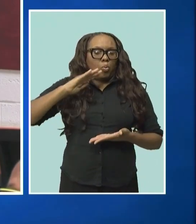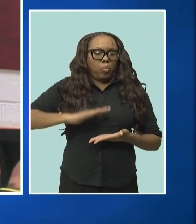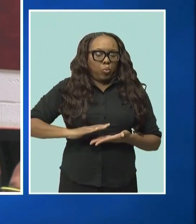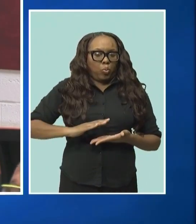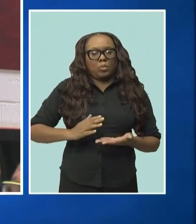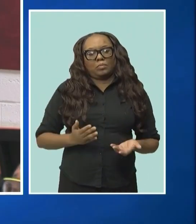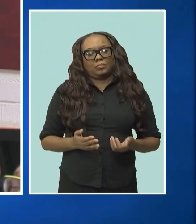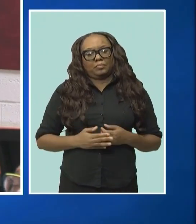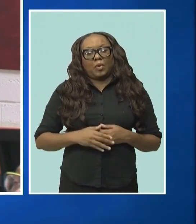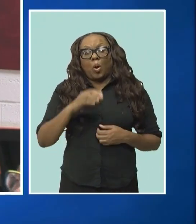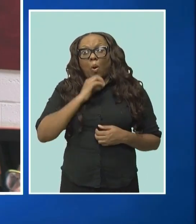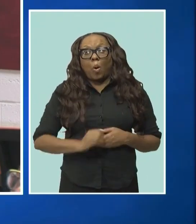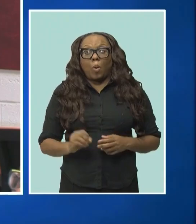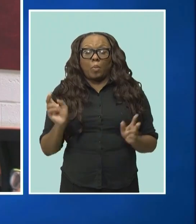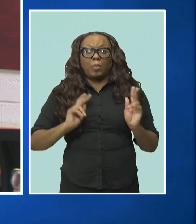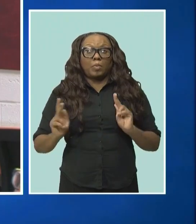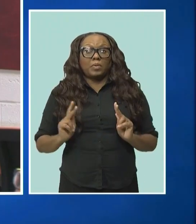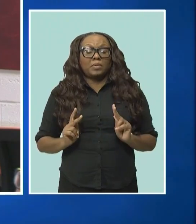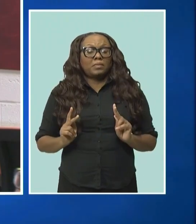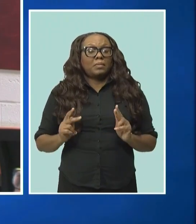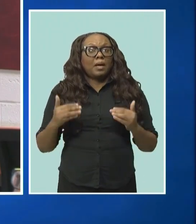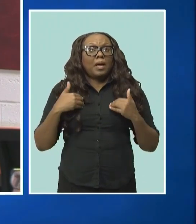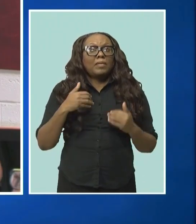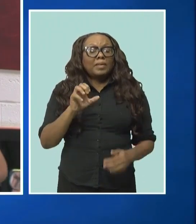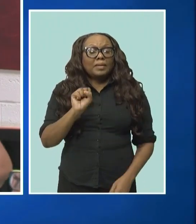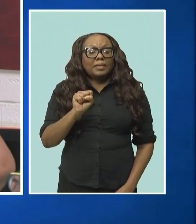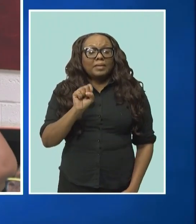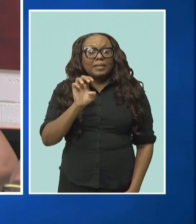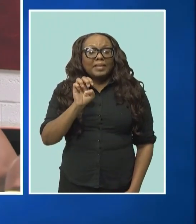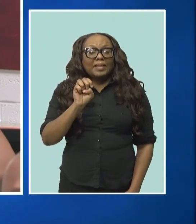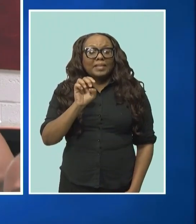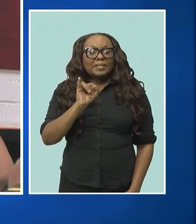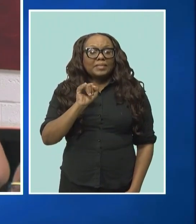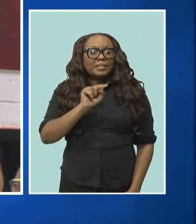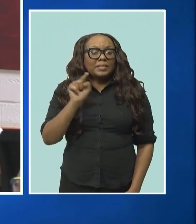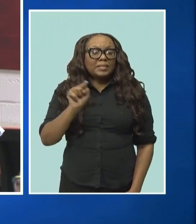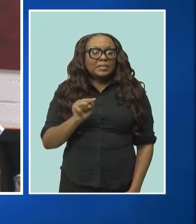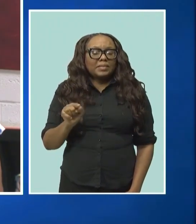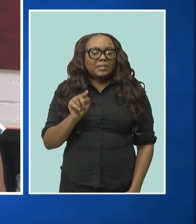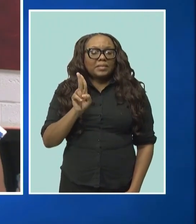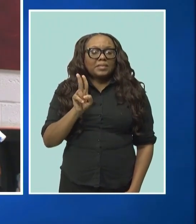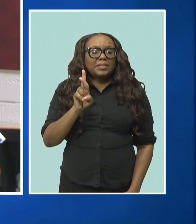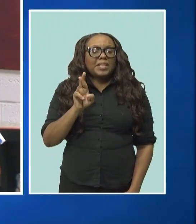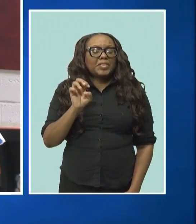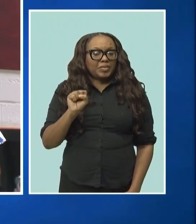elderly, seizures as well as there's